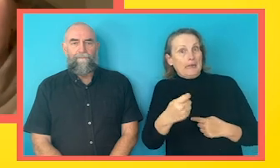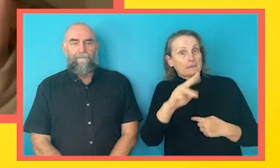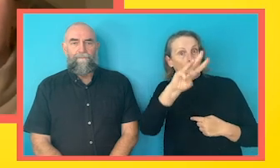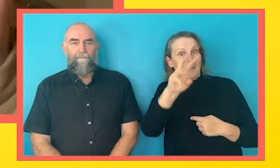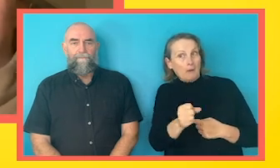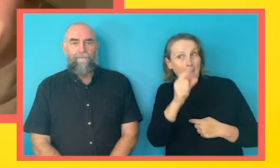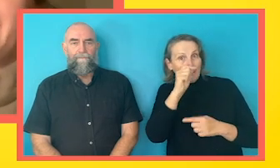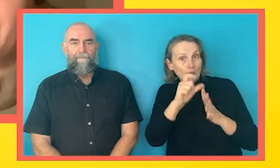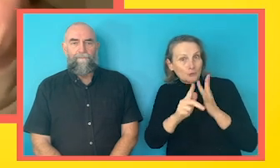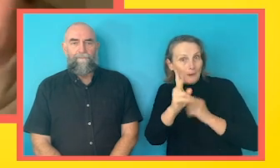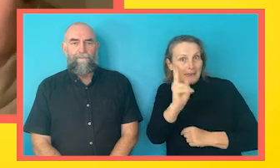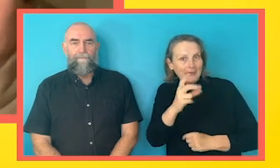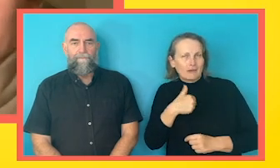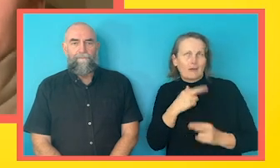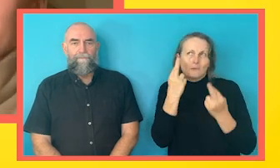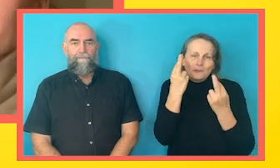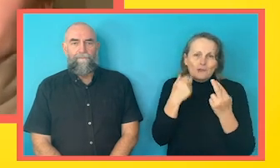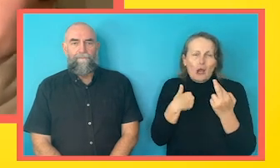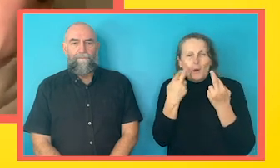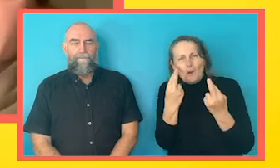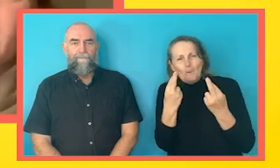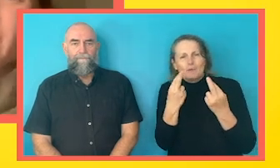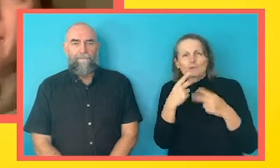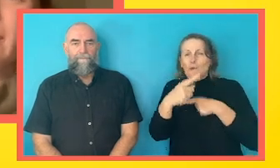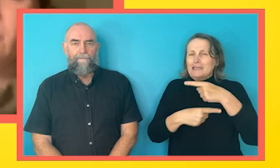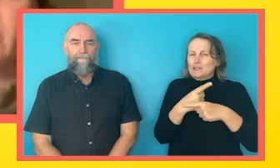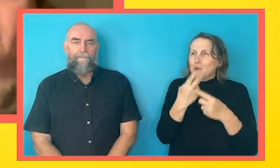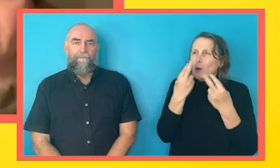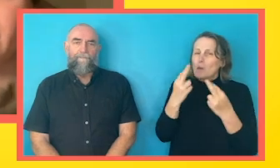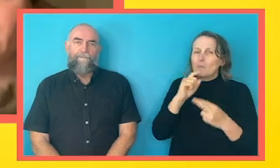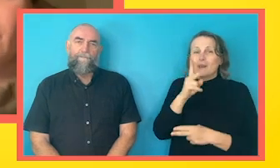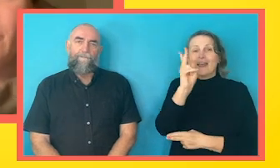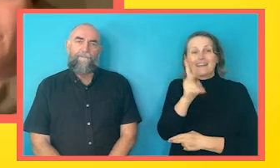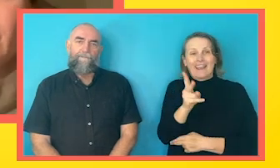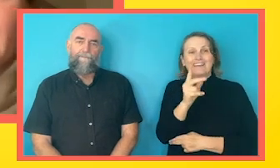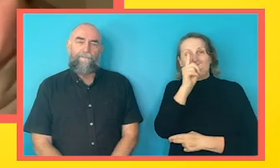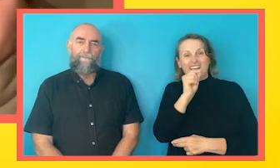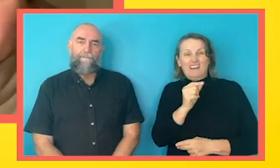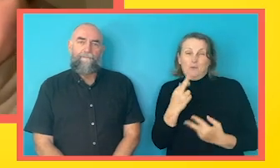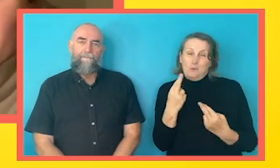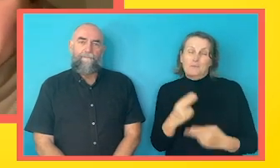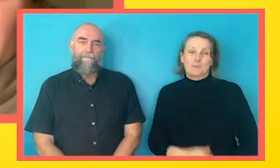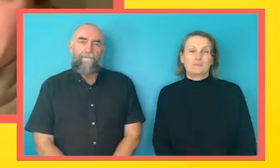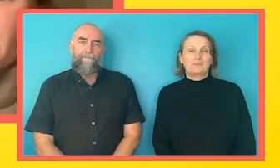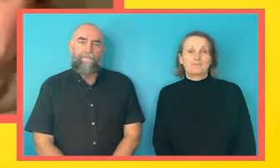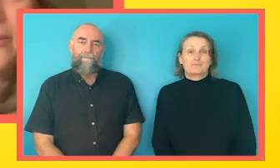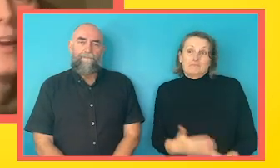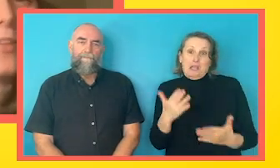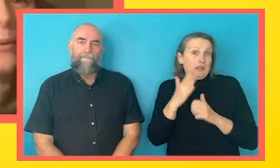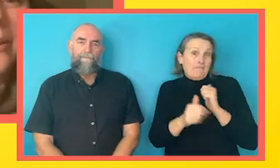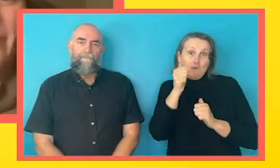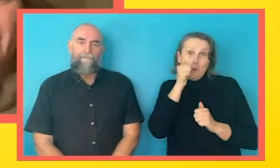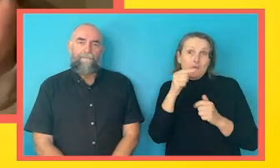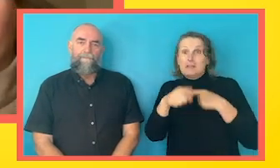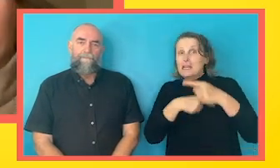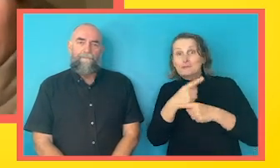that again, but I would love to do that again. And hopefully next year I get the chance to go through it all again. And who knows how